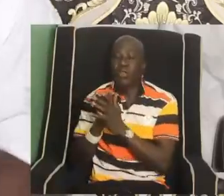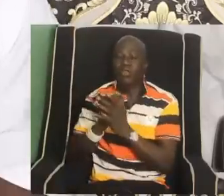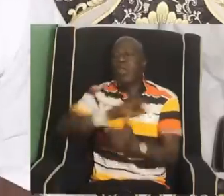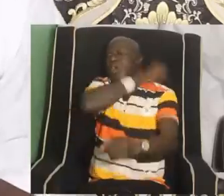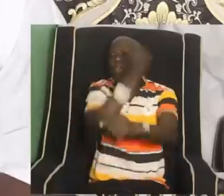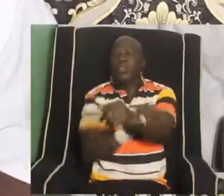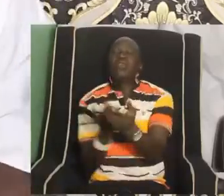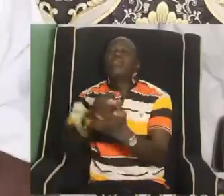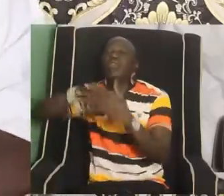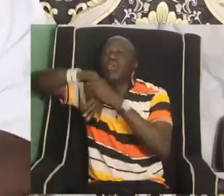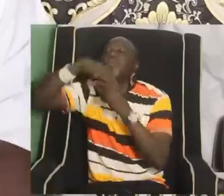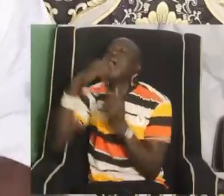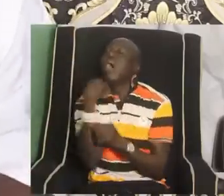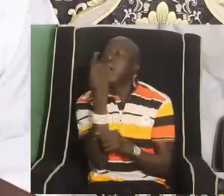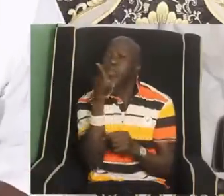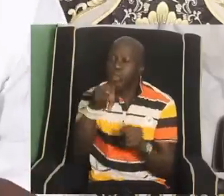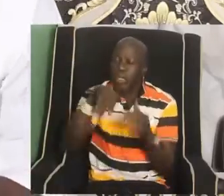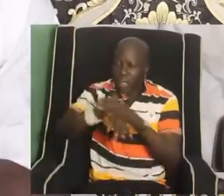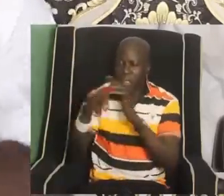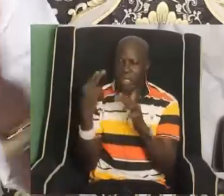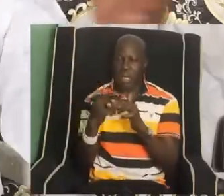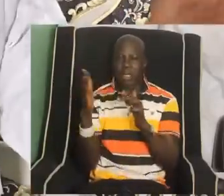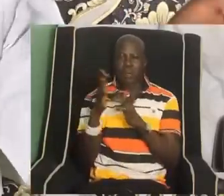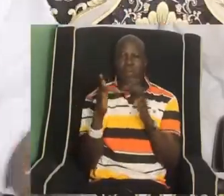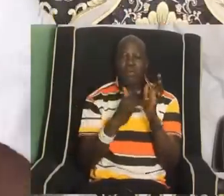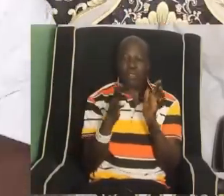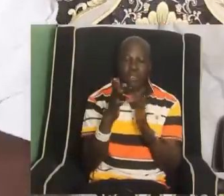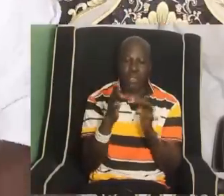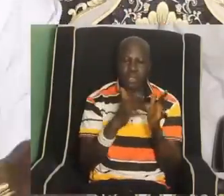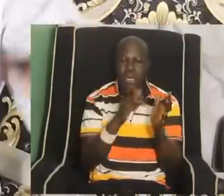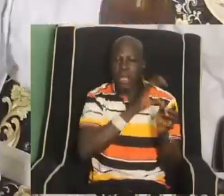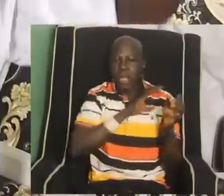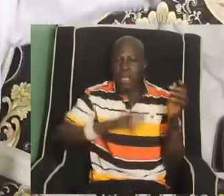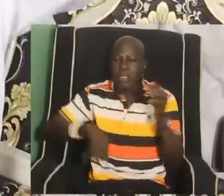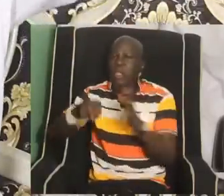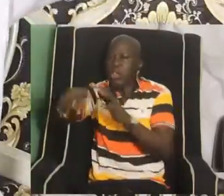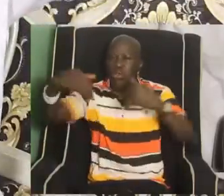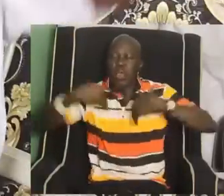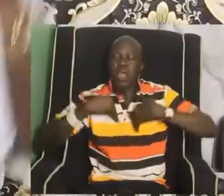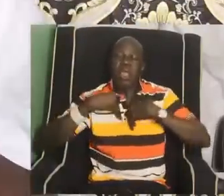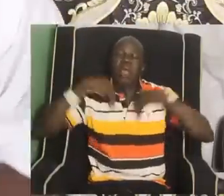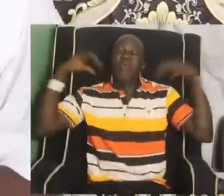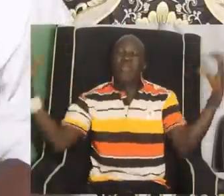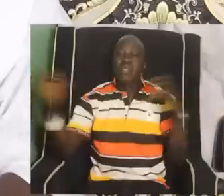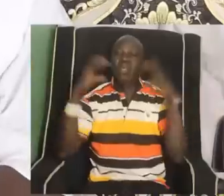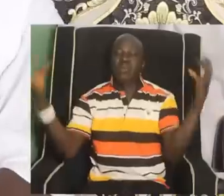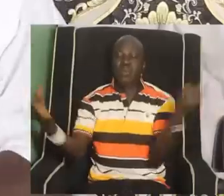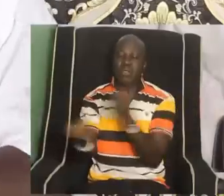jade lowo lowo. Society is released right now. In the name of Jesus Christ. O ma ni ojo ayeye.